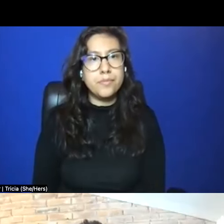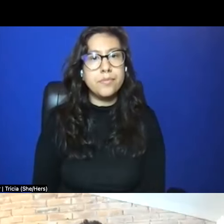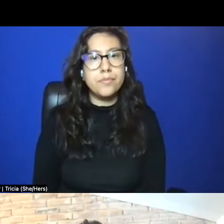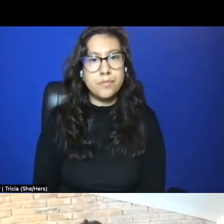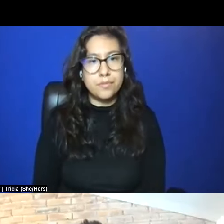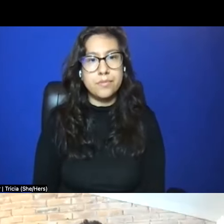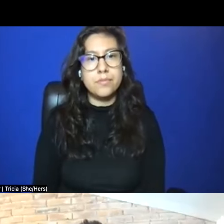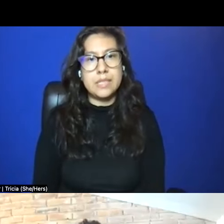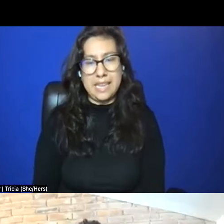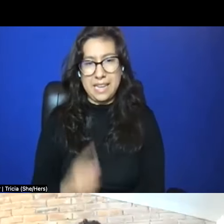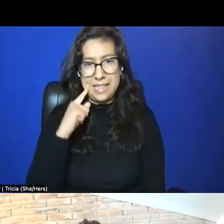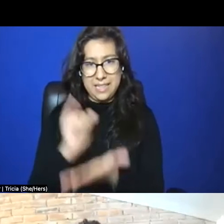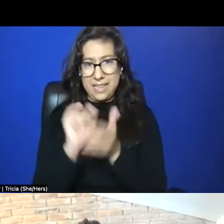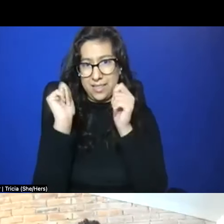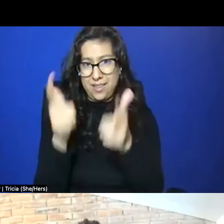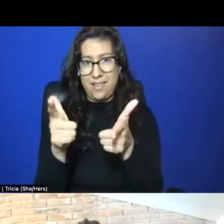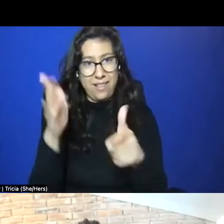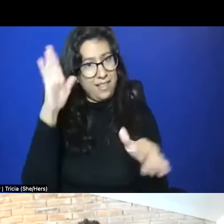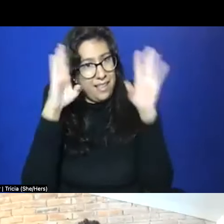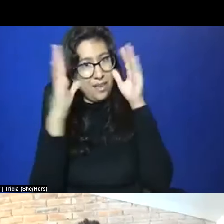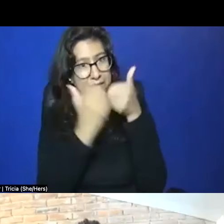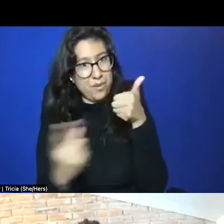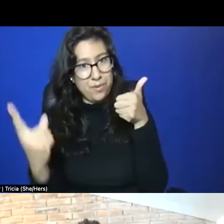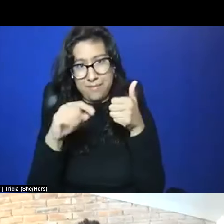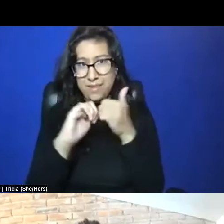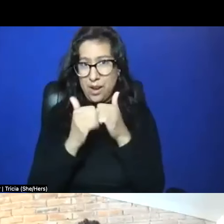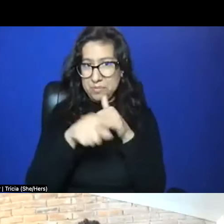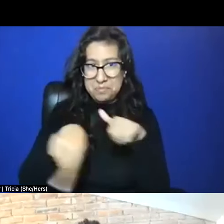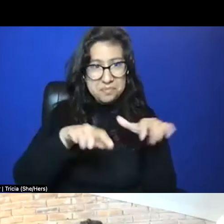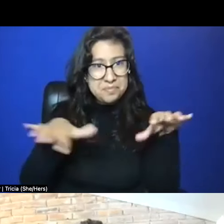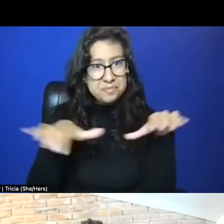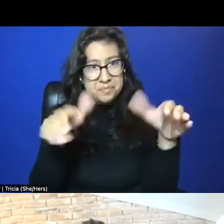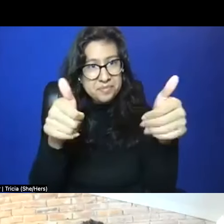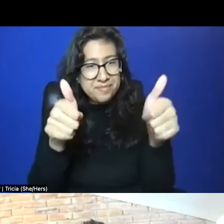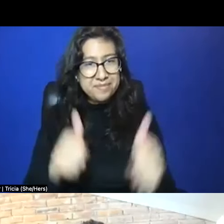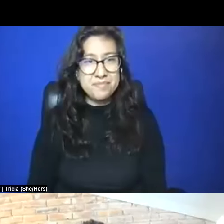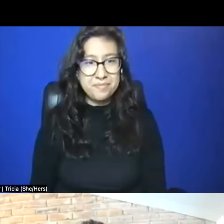Okay, I think that's all of us. Hey, y'all. How's it going?